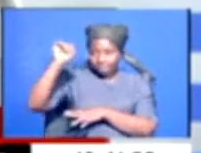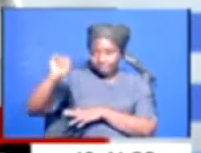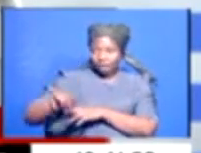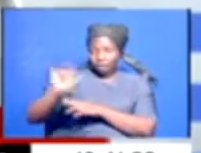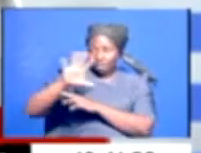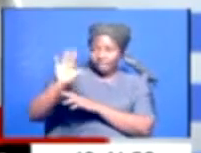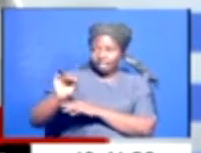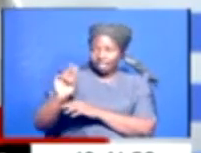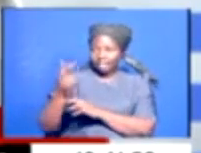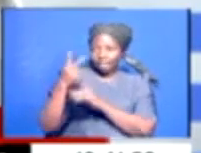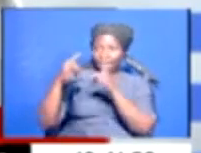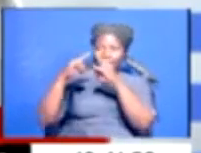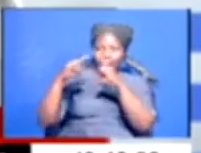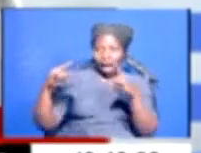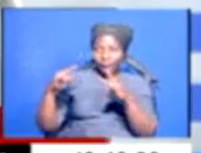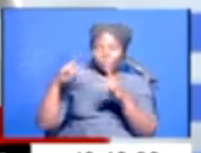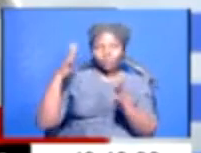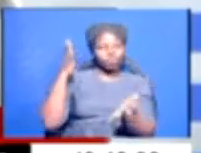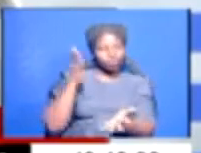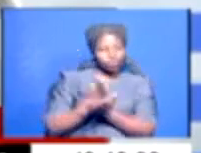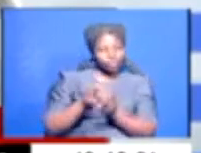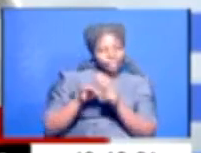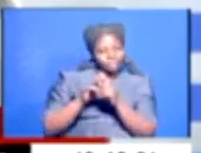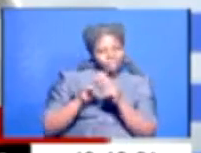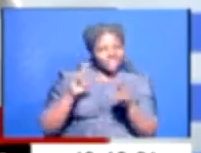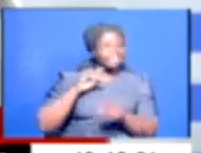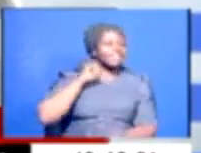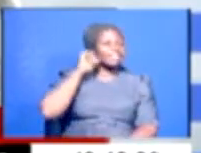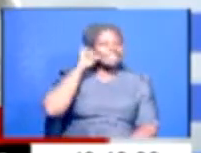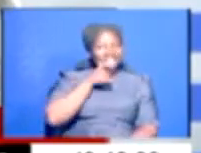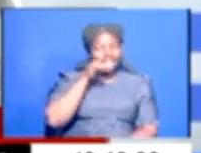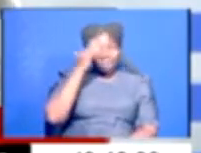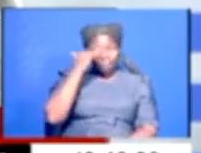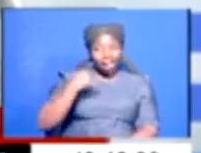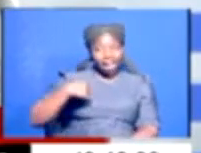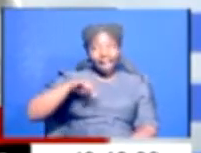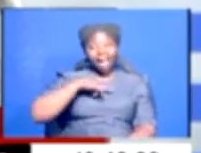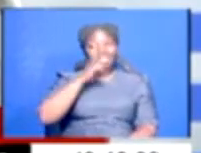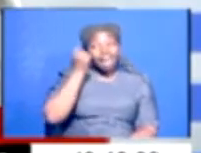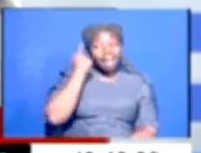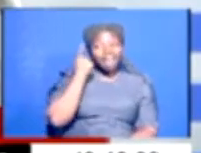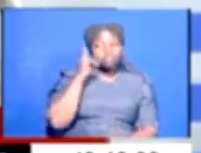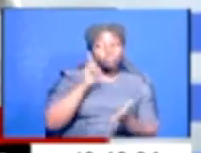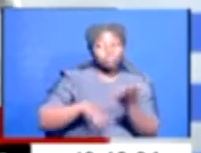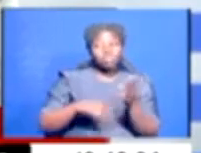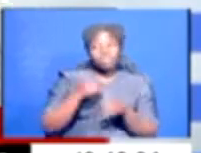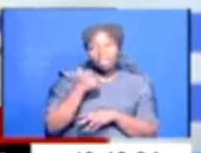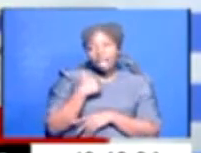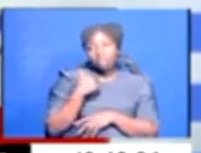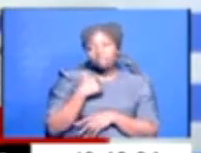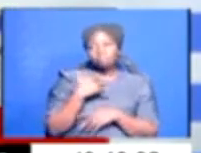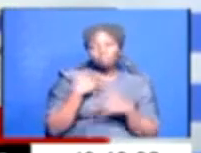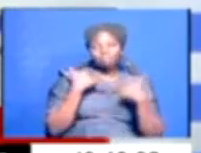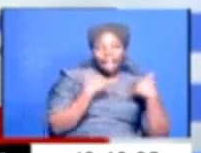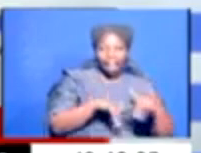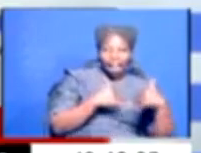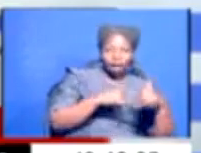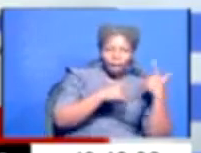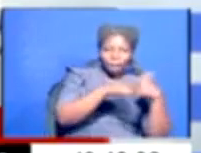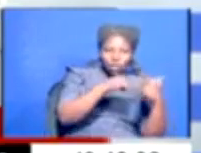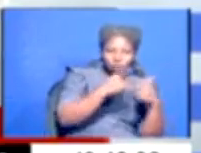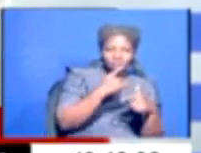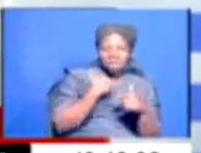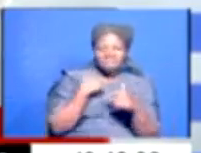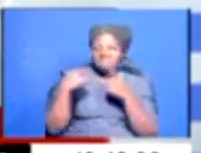the second camp, yes, it was very nice because we realized that there is also pre-competition, there is competition